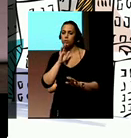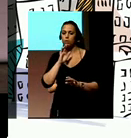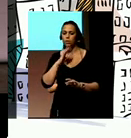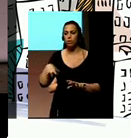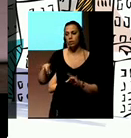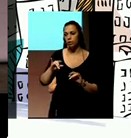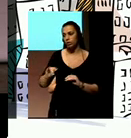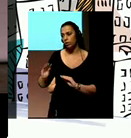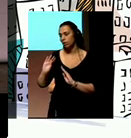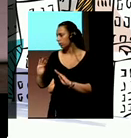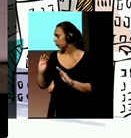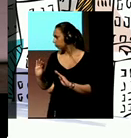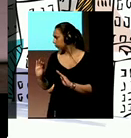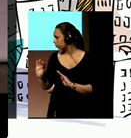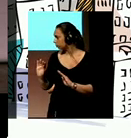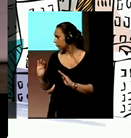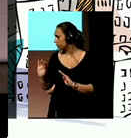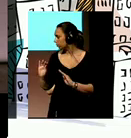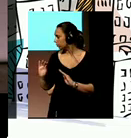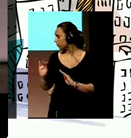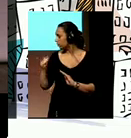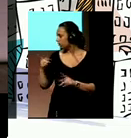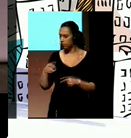or in his own city.